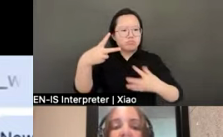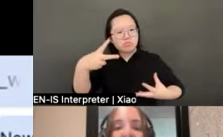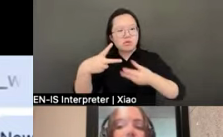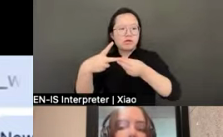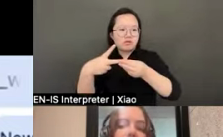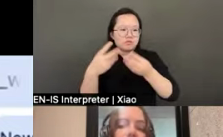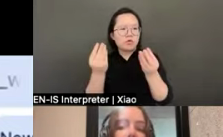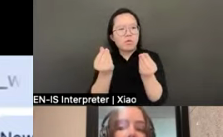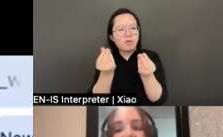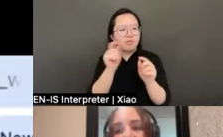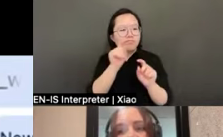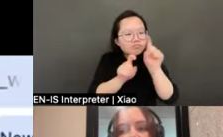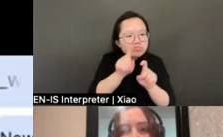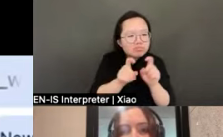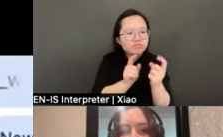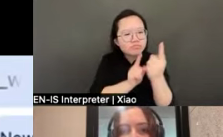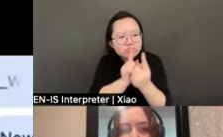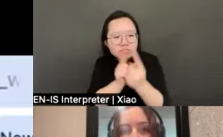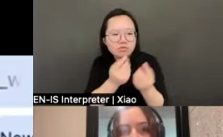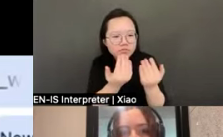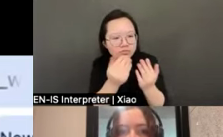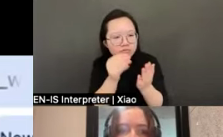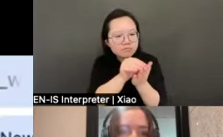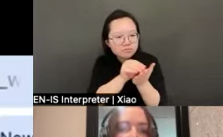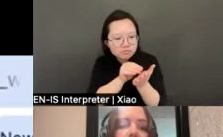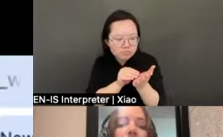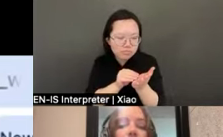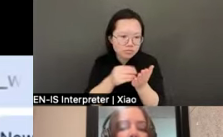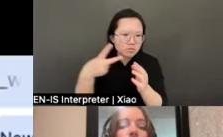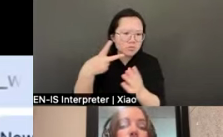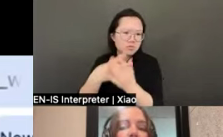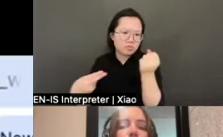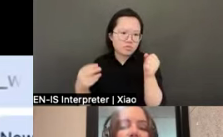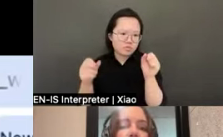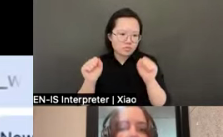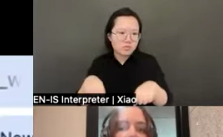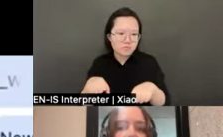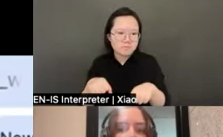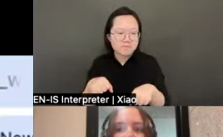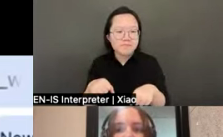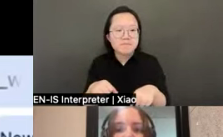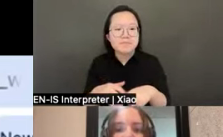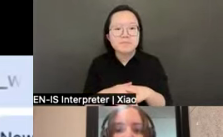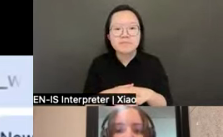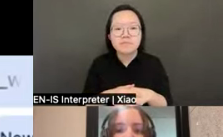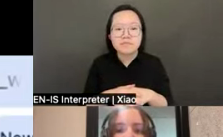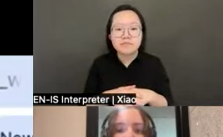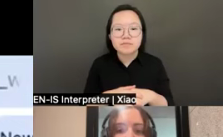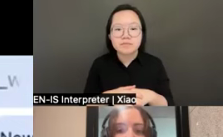project, then please also indicate that you rather choose qualitative methods. Of course, we do need to have some sort